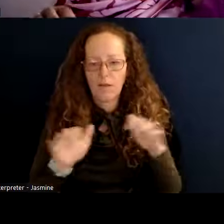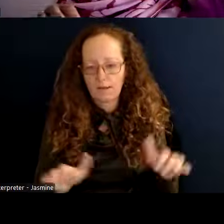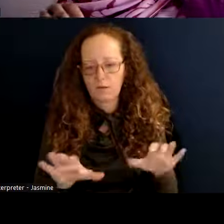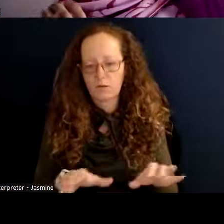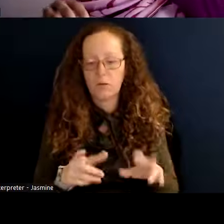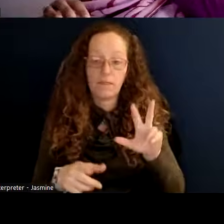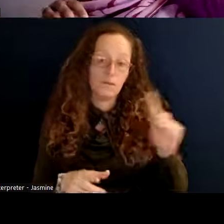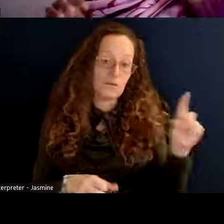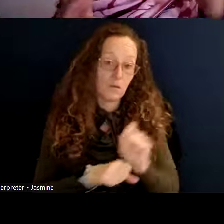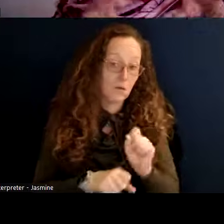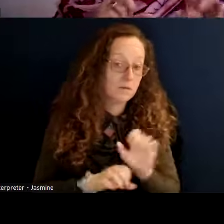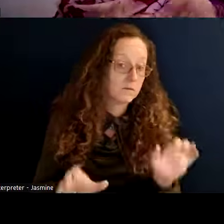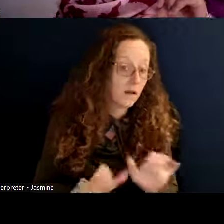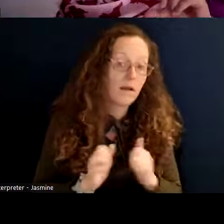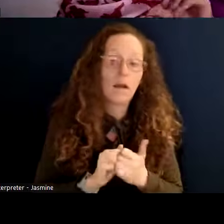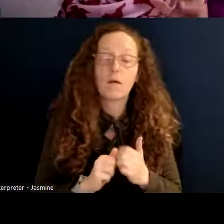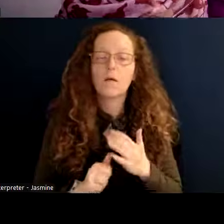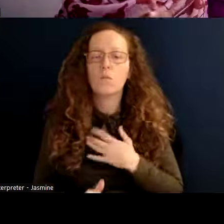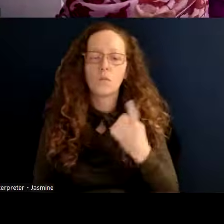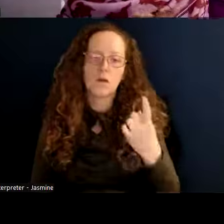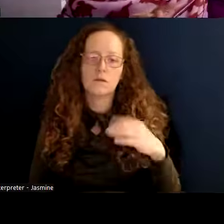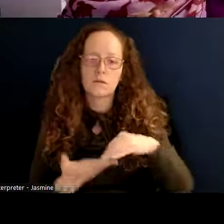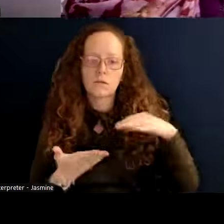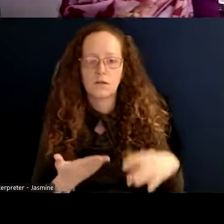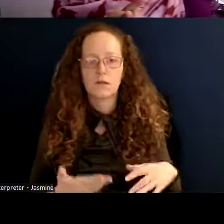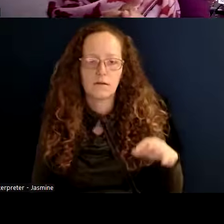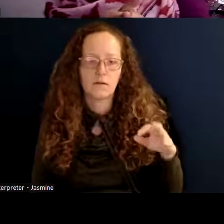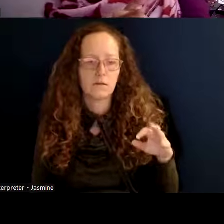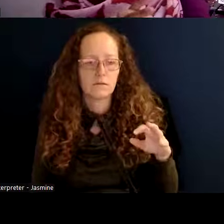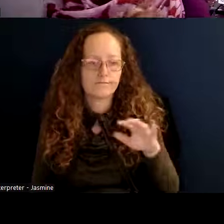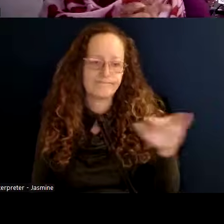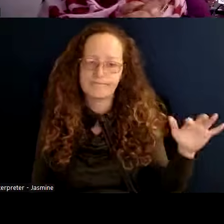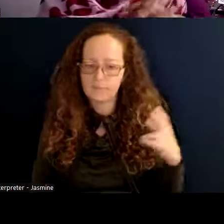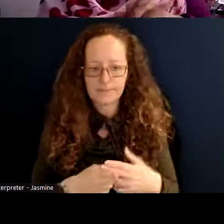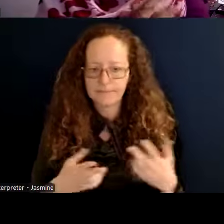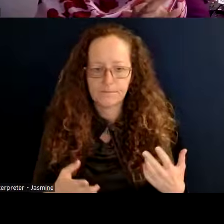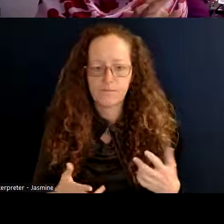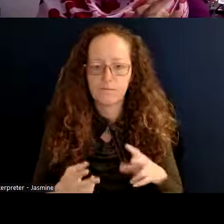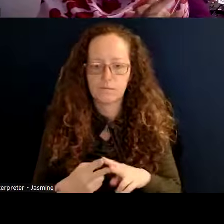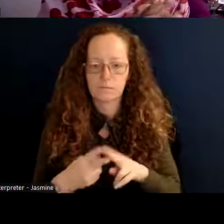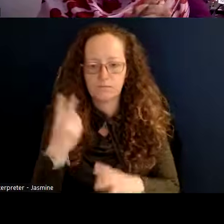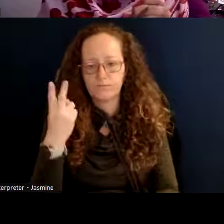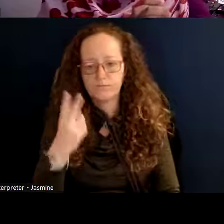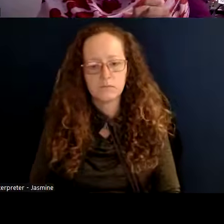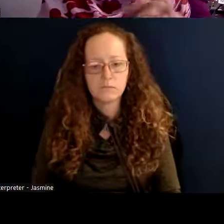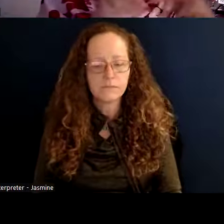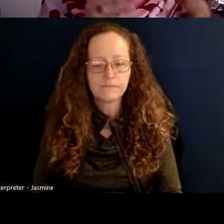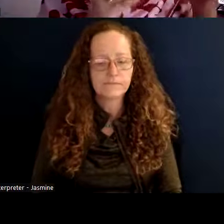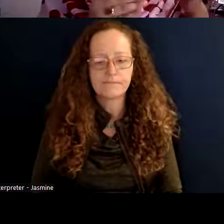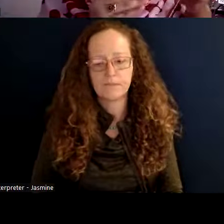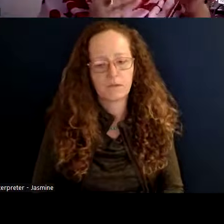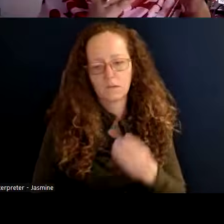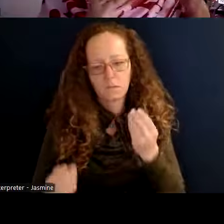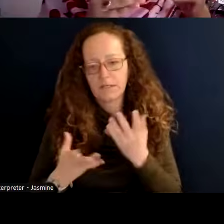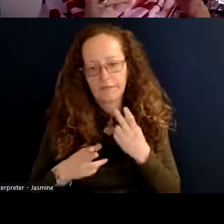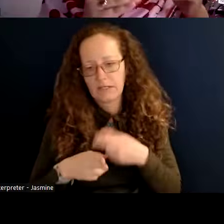done with one of my students, Priyashi Galiawala, and John Sukuoglu. So we kind of all worked together to figure